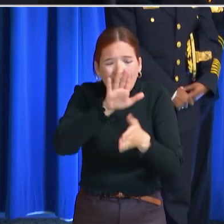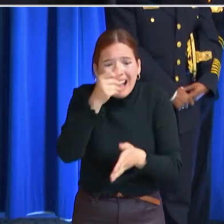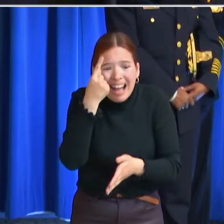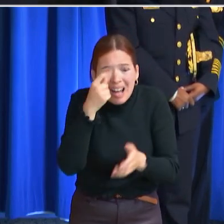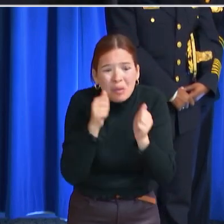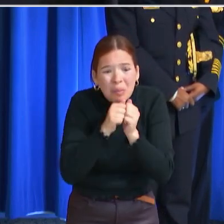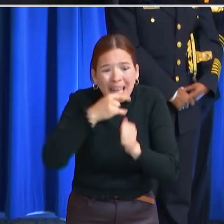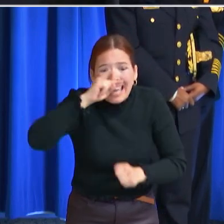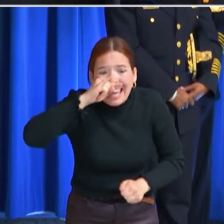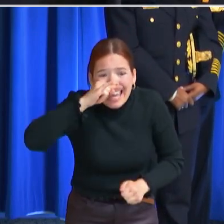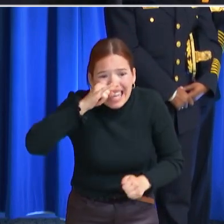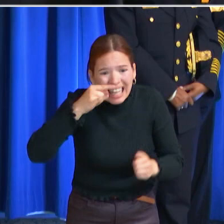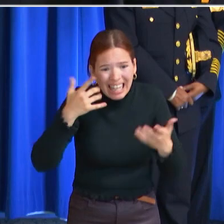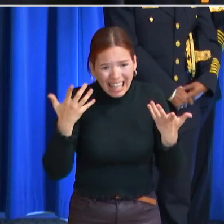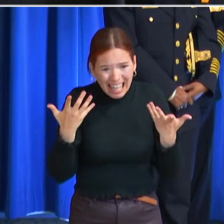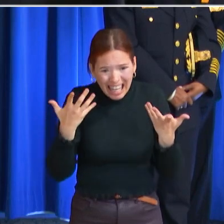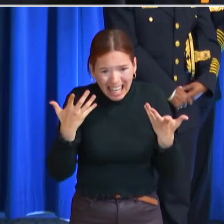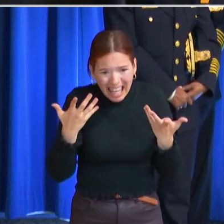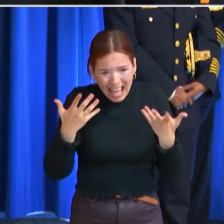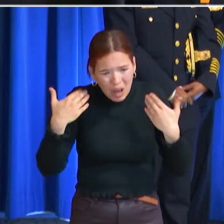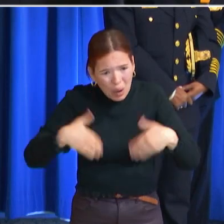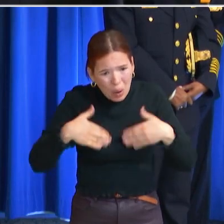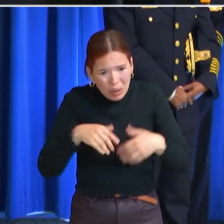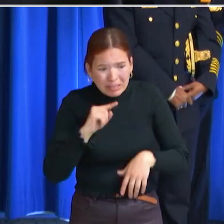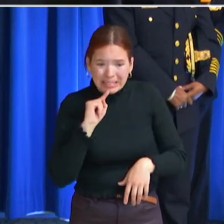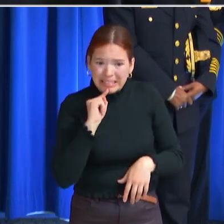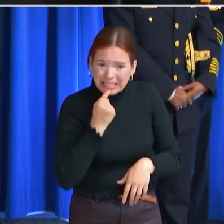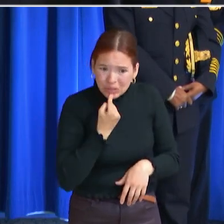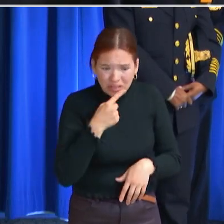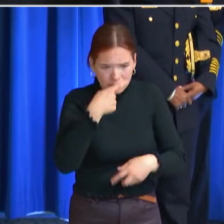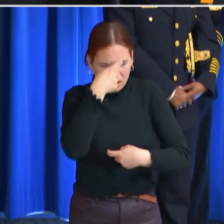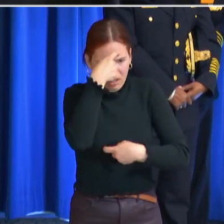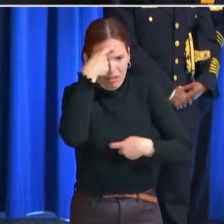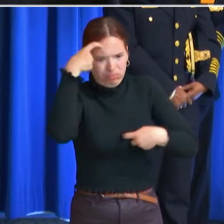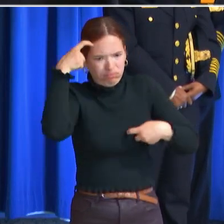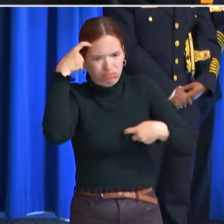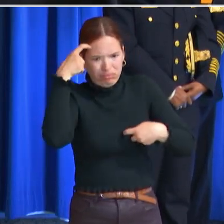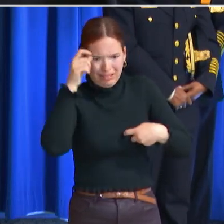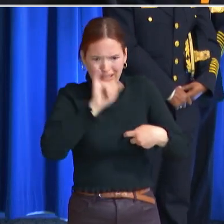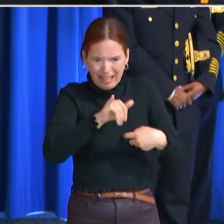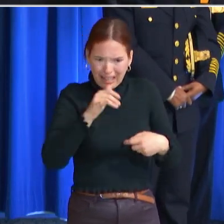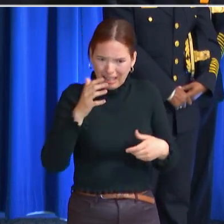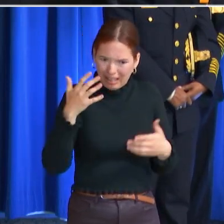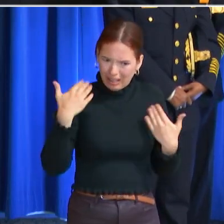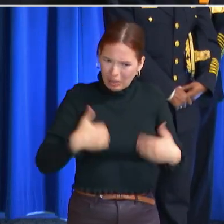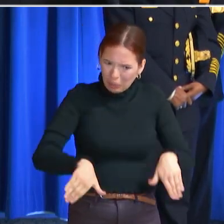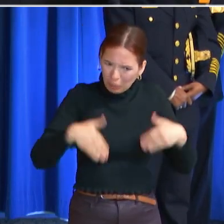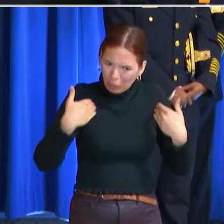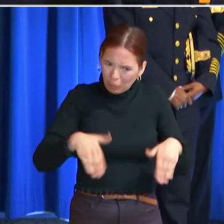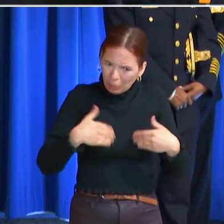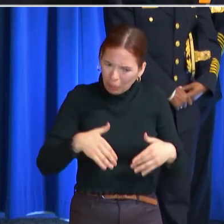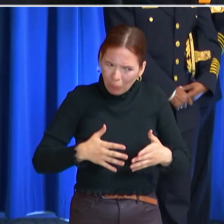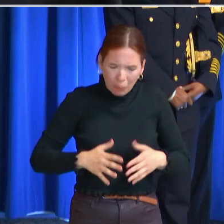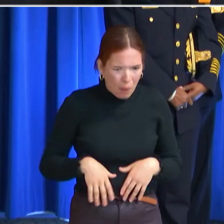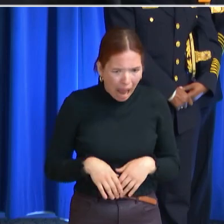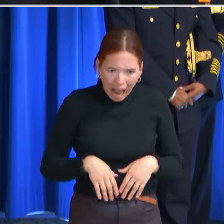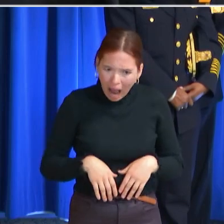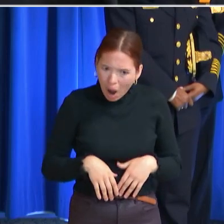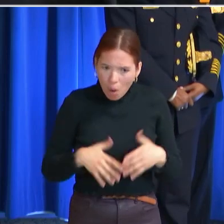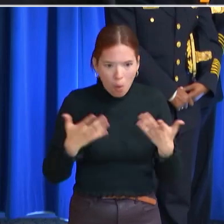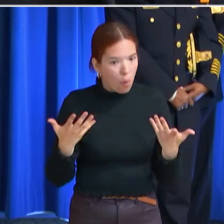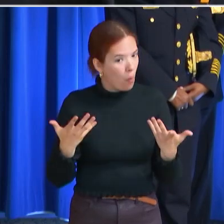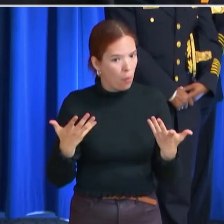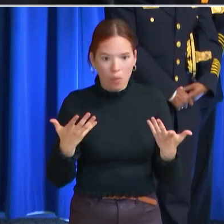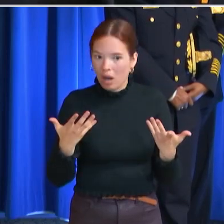who are critically wounded is a guy who you used to be his commander. And I turn around, pack